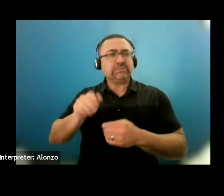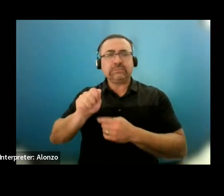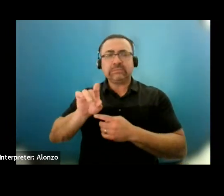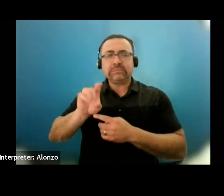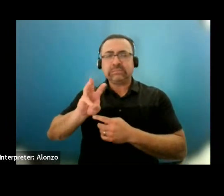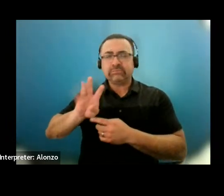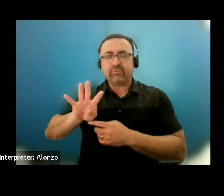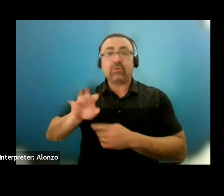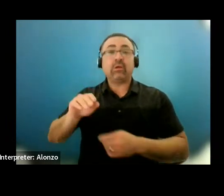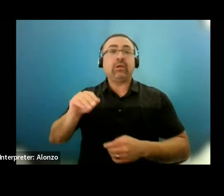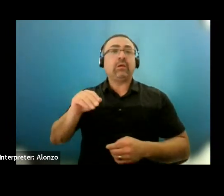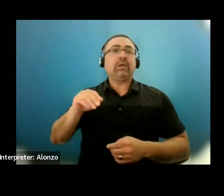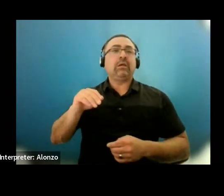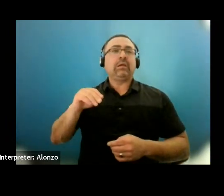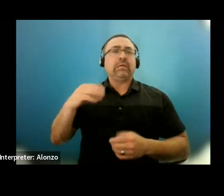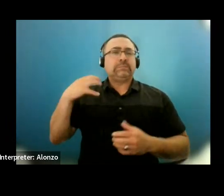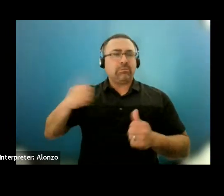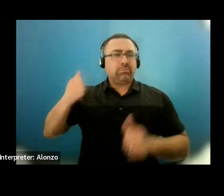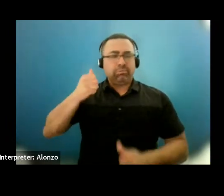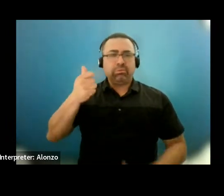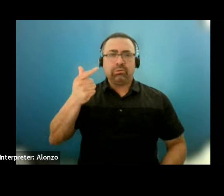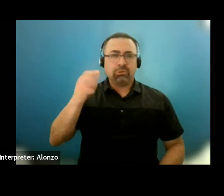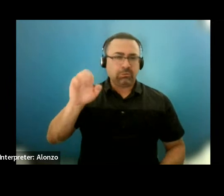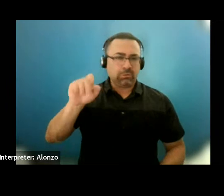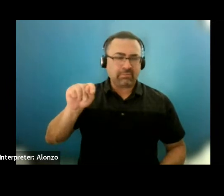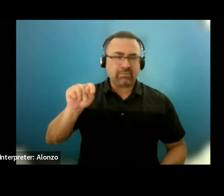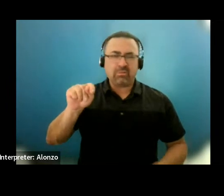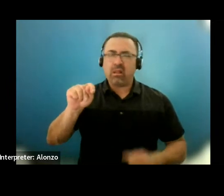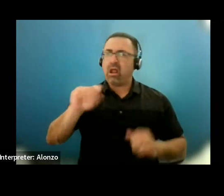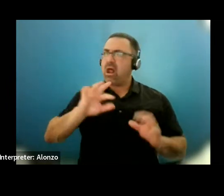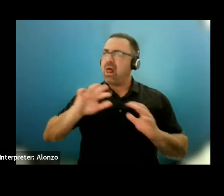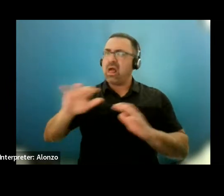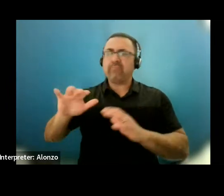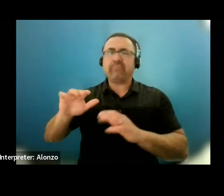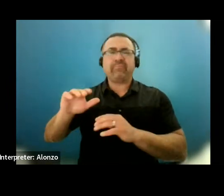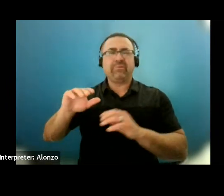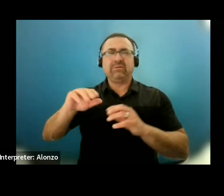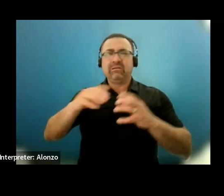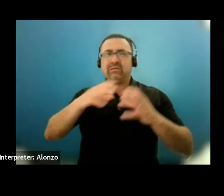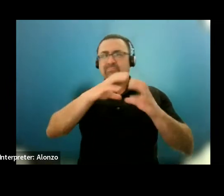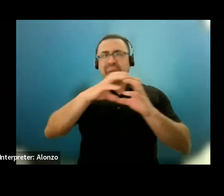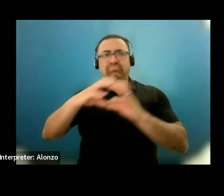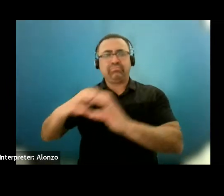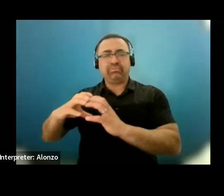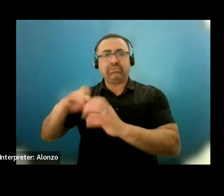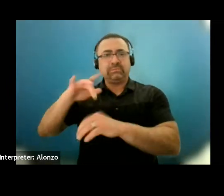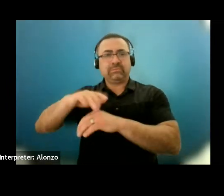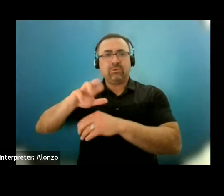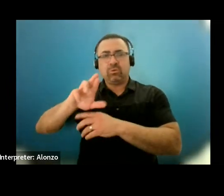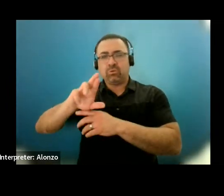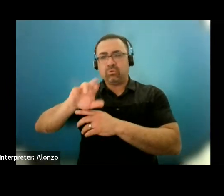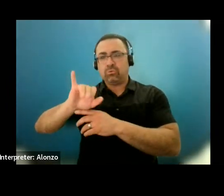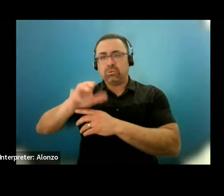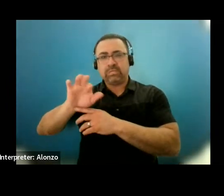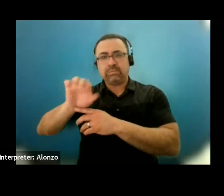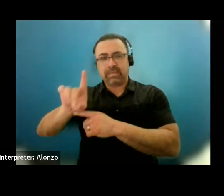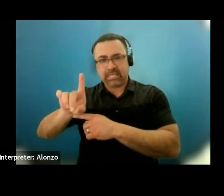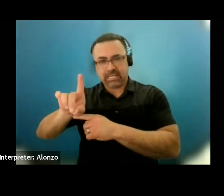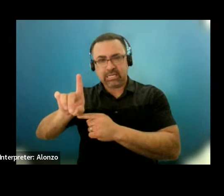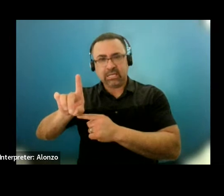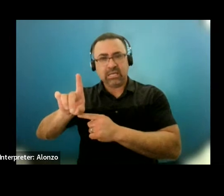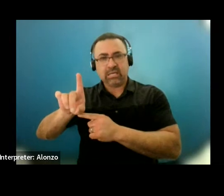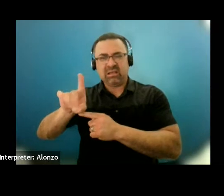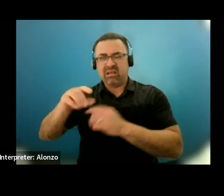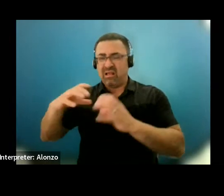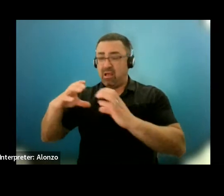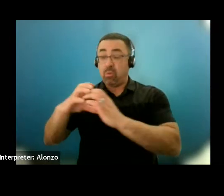Grant has pushed the Confederates all the way down to Richmond, right? And basically they're